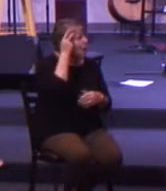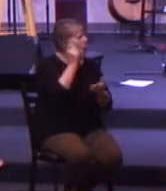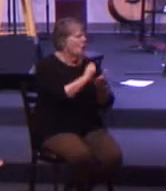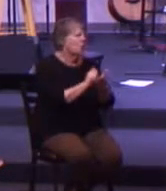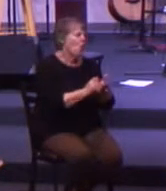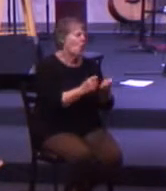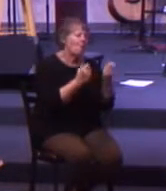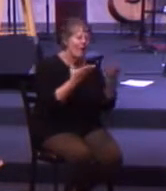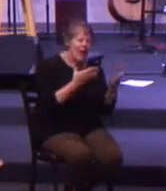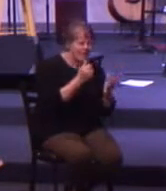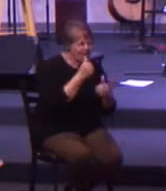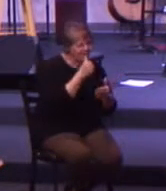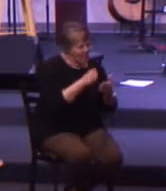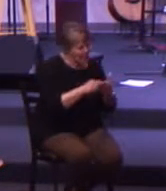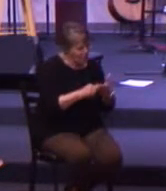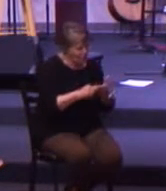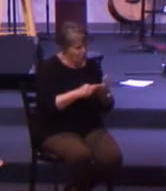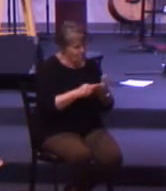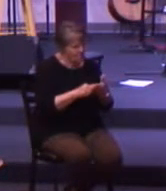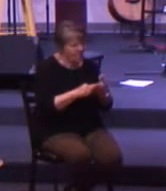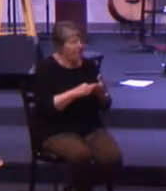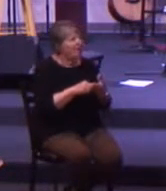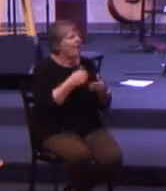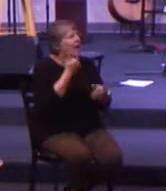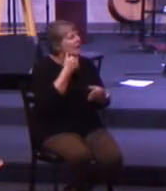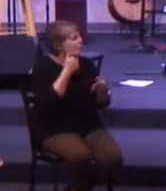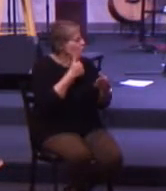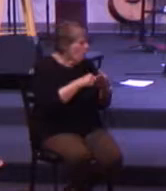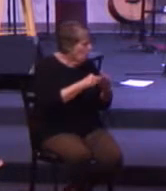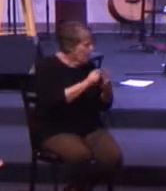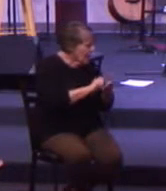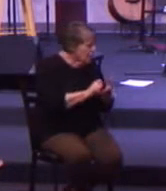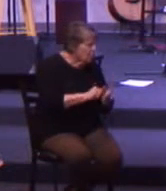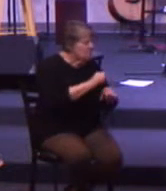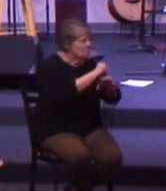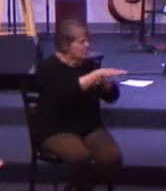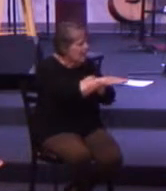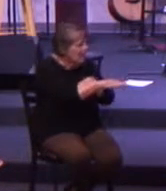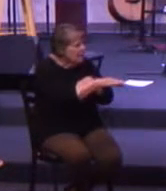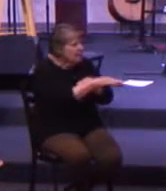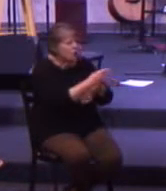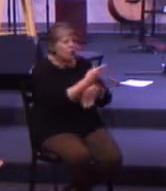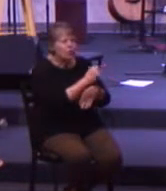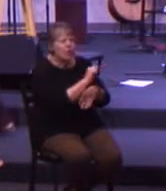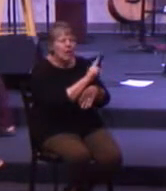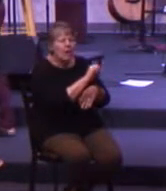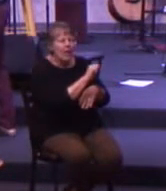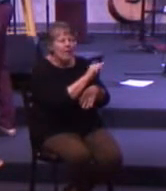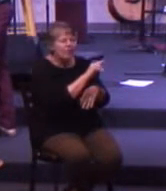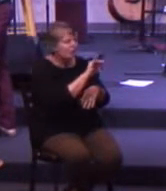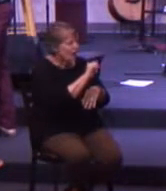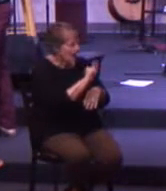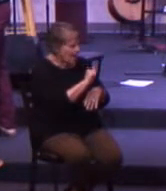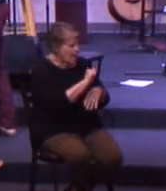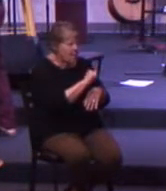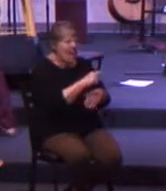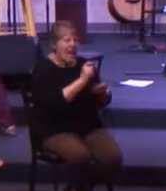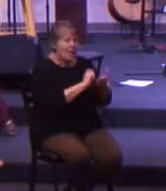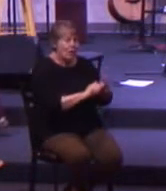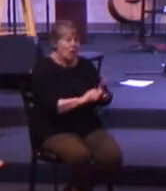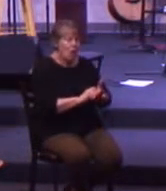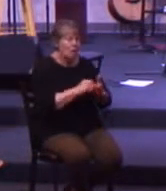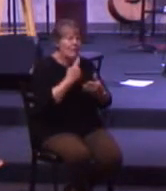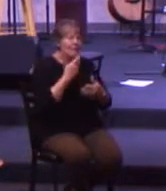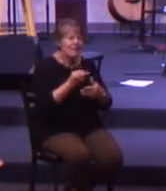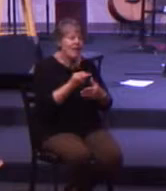to a gathering of Jesus followers in Galatia, and here's what he wrote to the Galatians. He says, "It